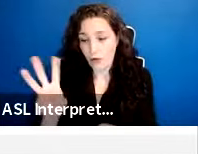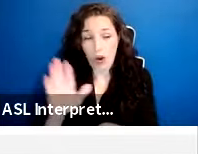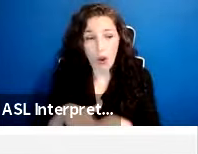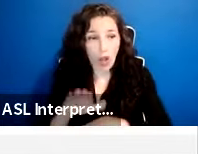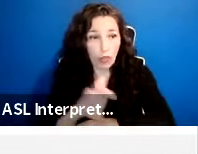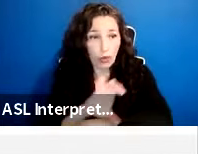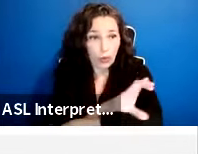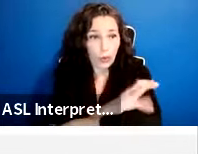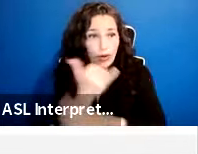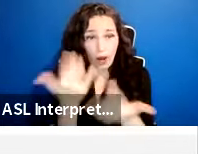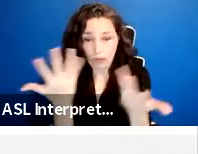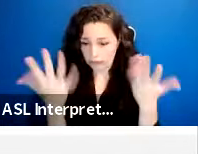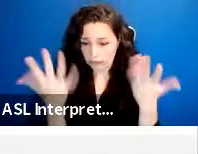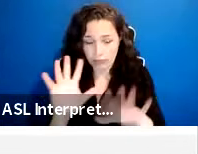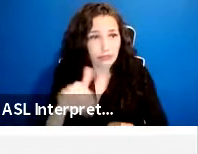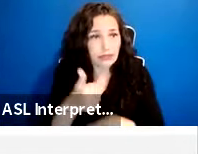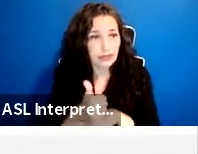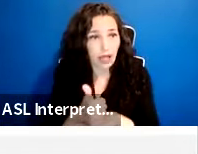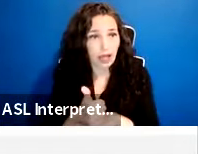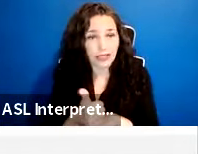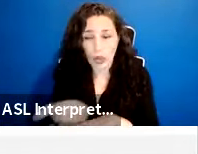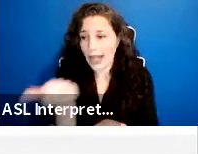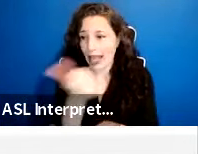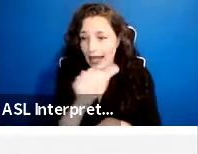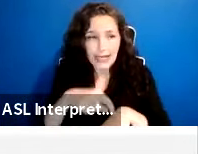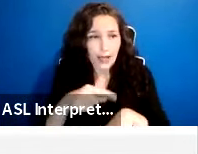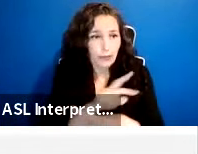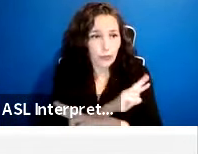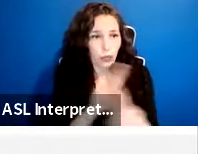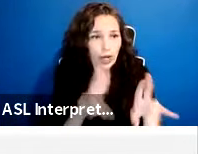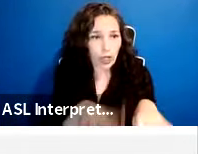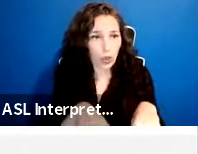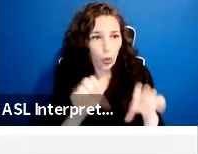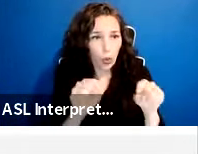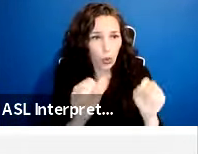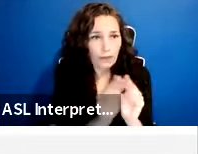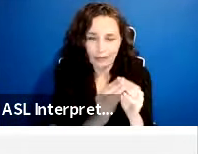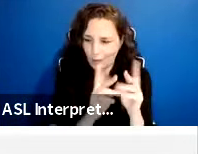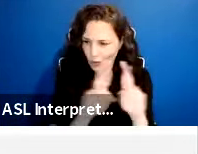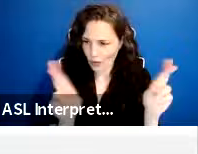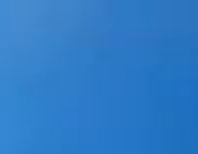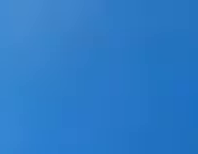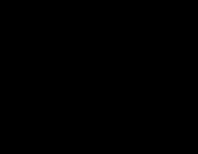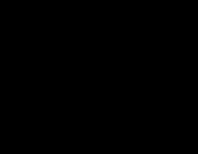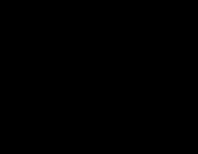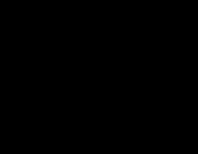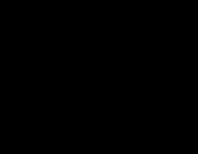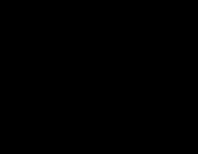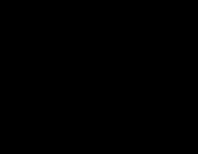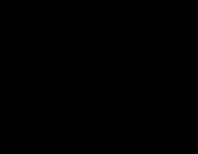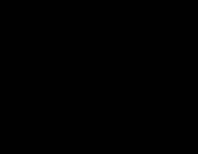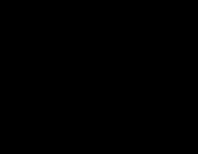it on my computer, and whenever I want to host or join a meeting, it'll be there for me to use.